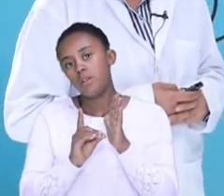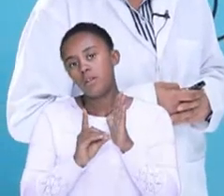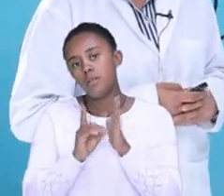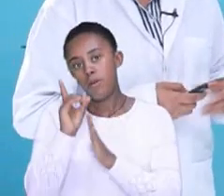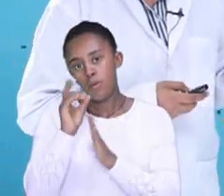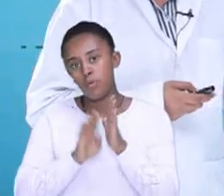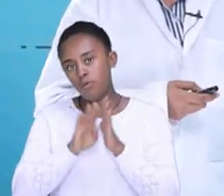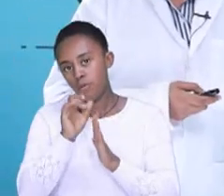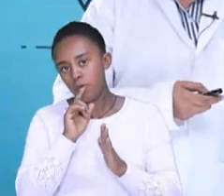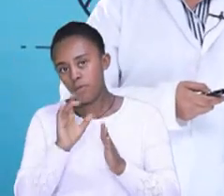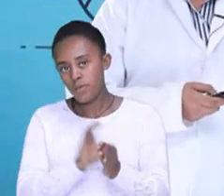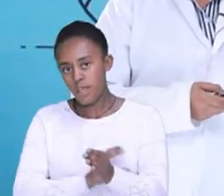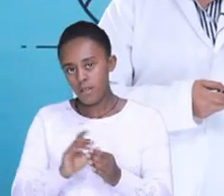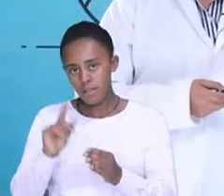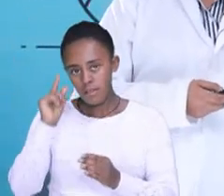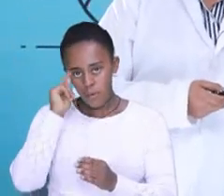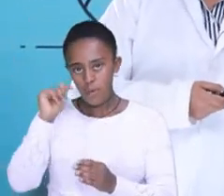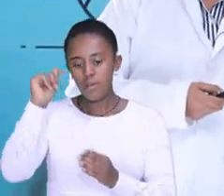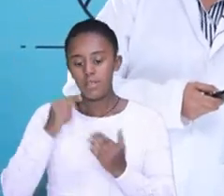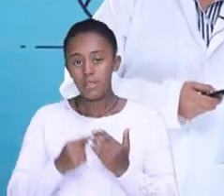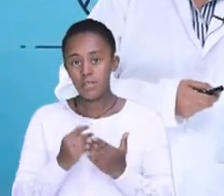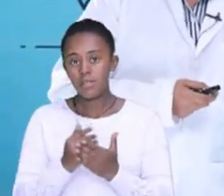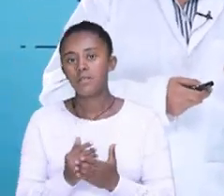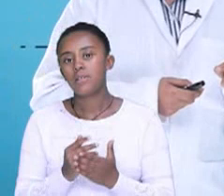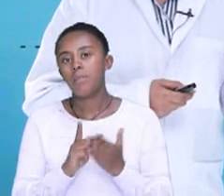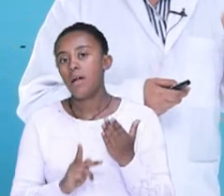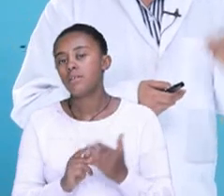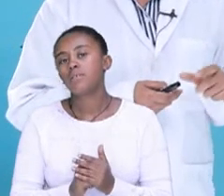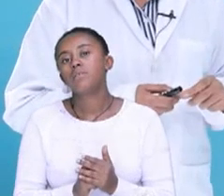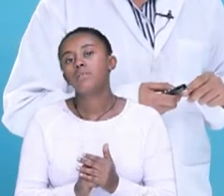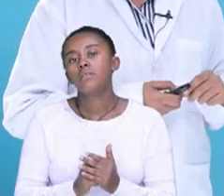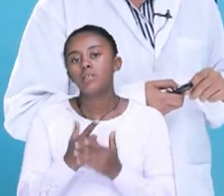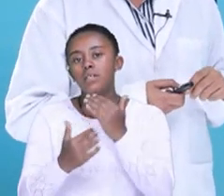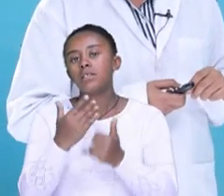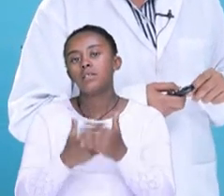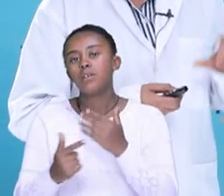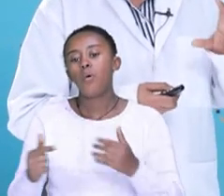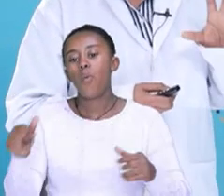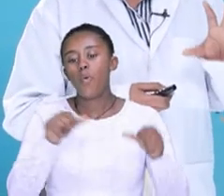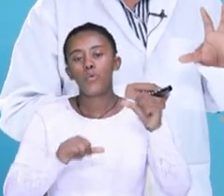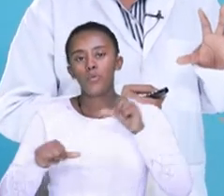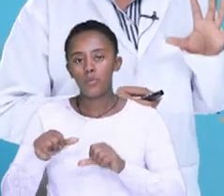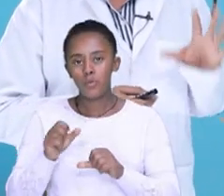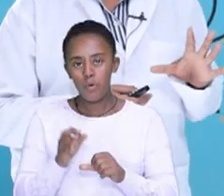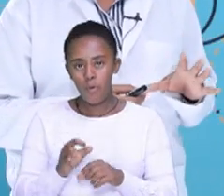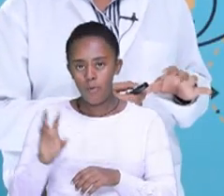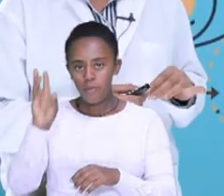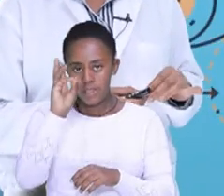cell theory. In this part, we are going to discuss the contribution of